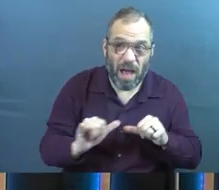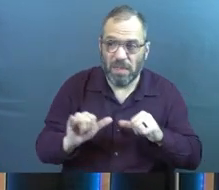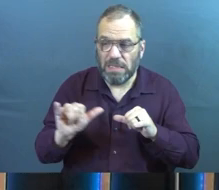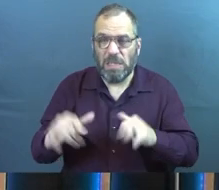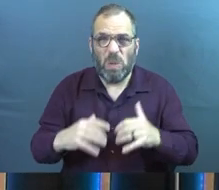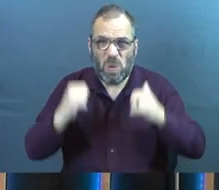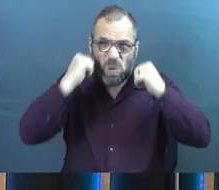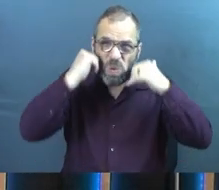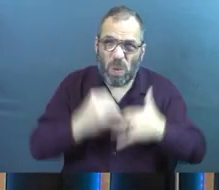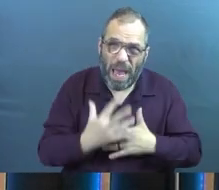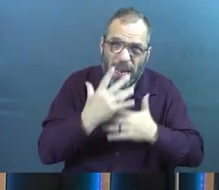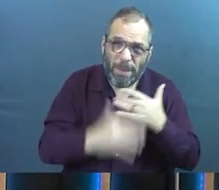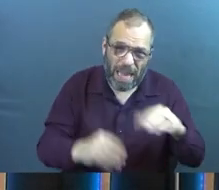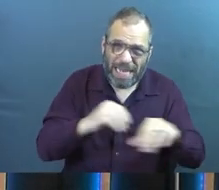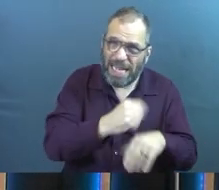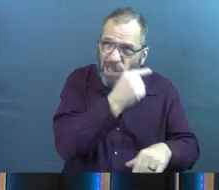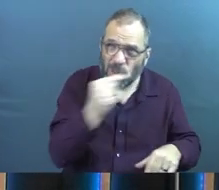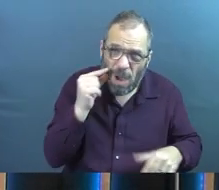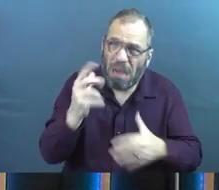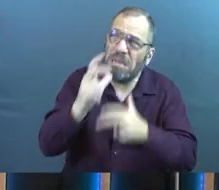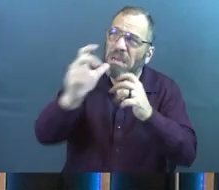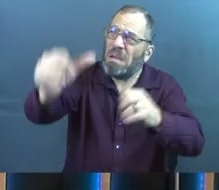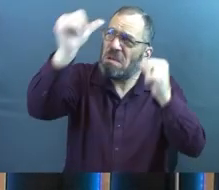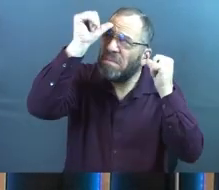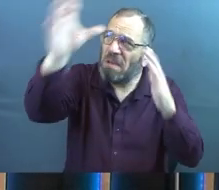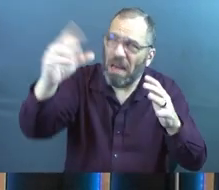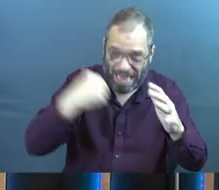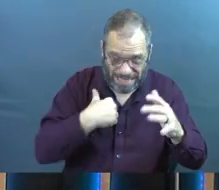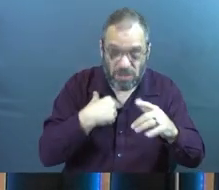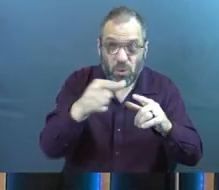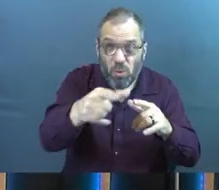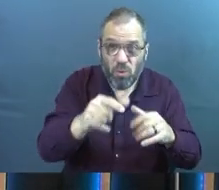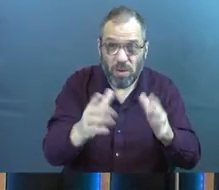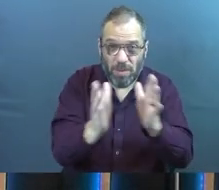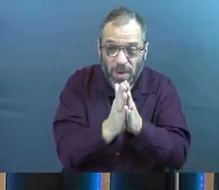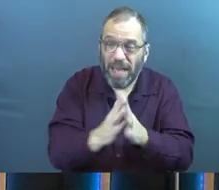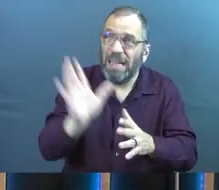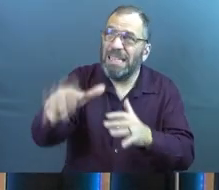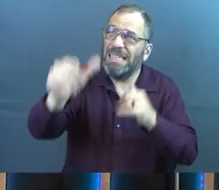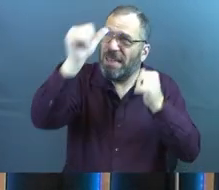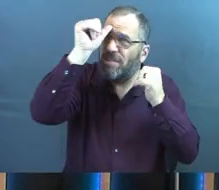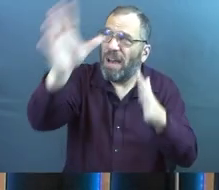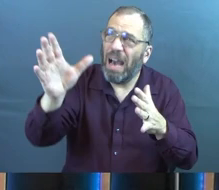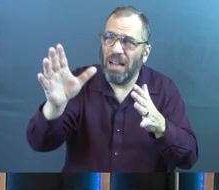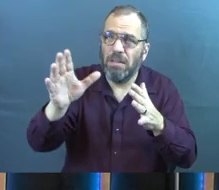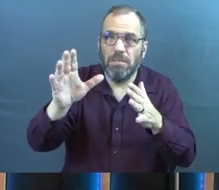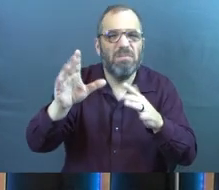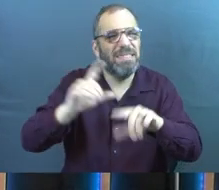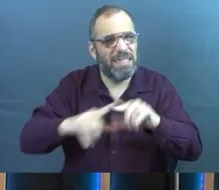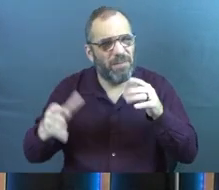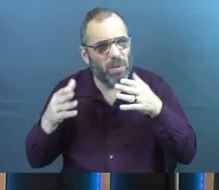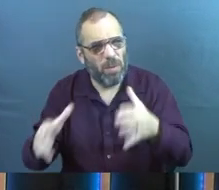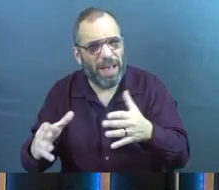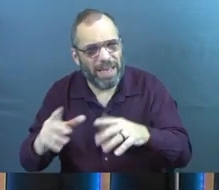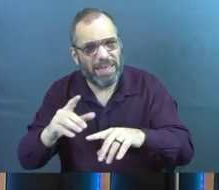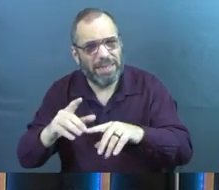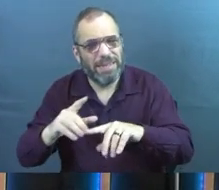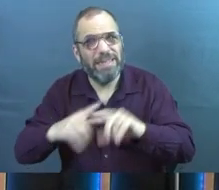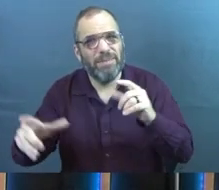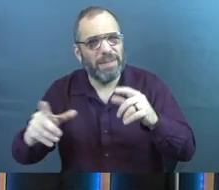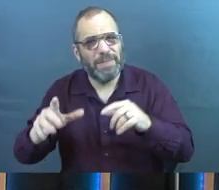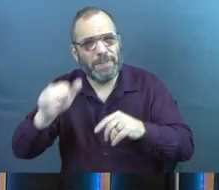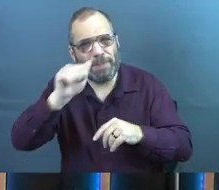garden who sweat blood, asking, crying out to his Father as we cry out to our Heavenly Father for a potential different way, a different cup to